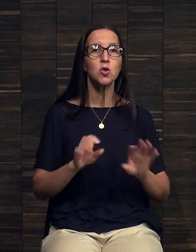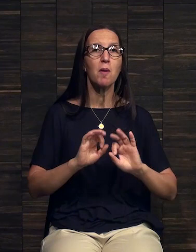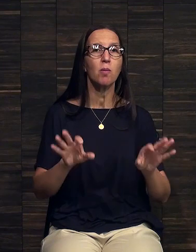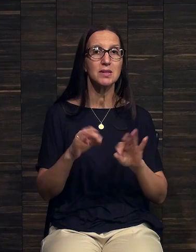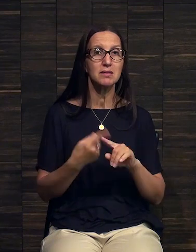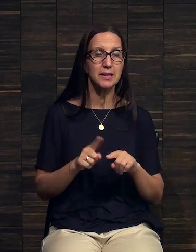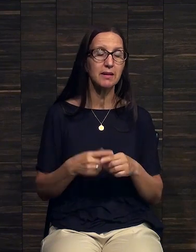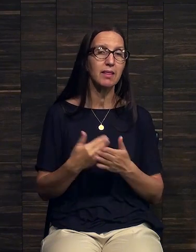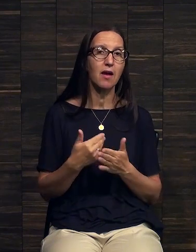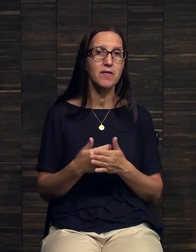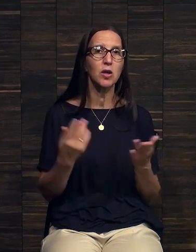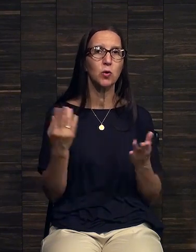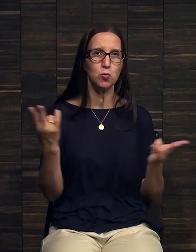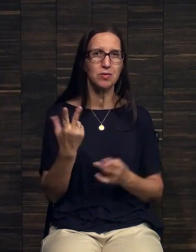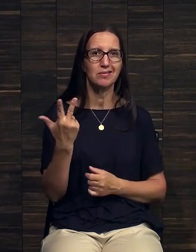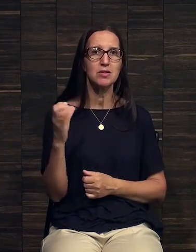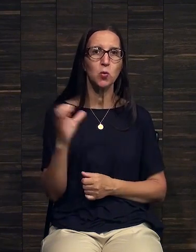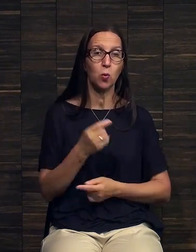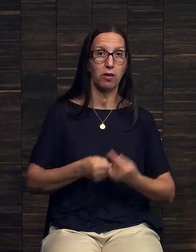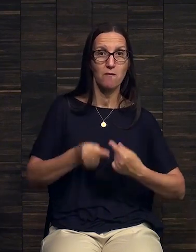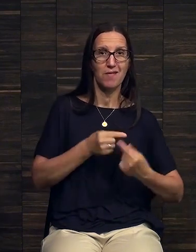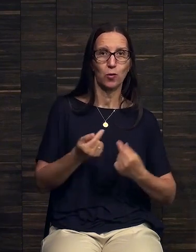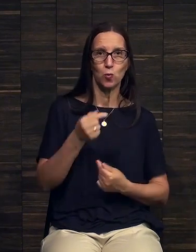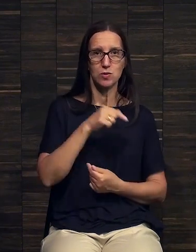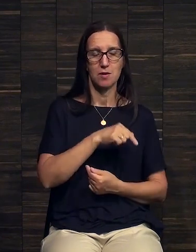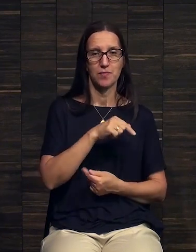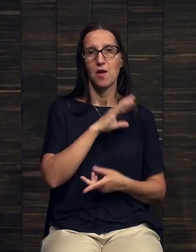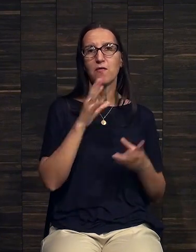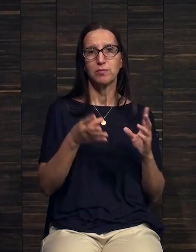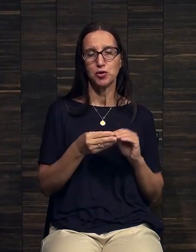To explain it, we need to go back.